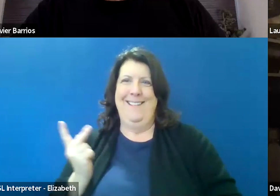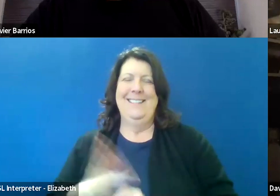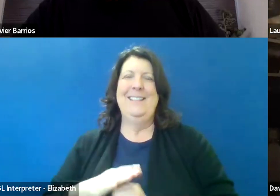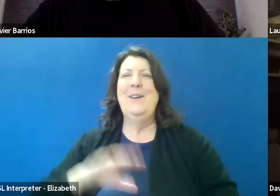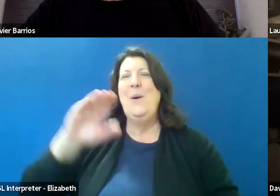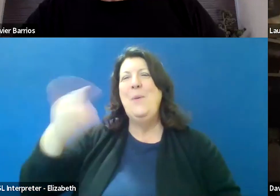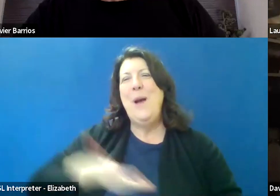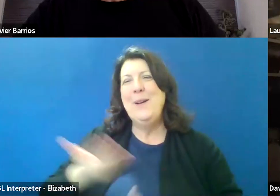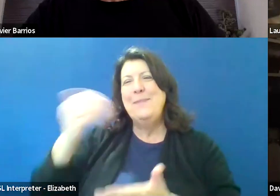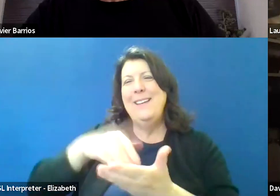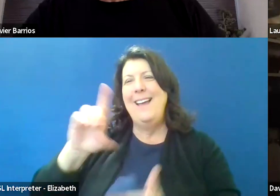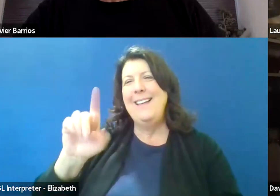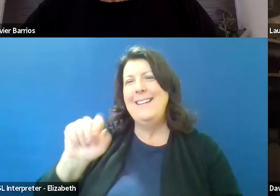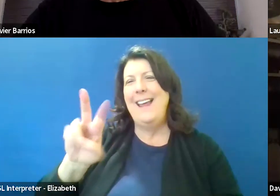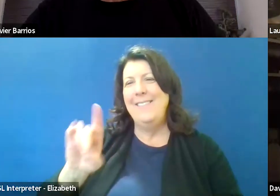welcome again.